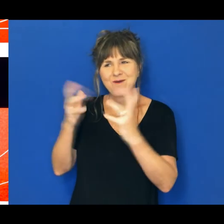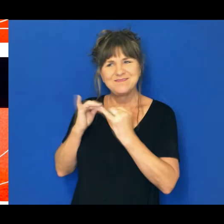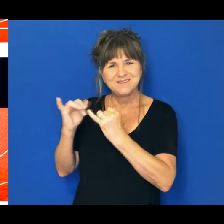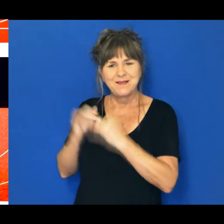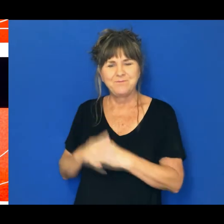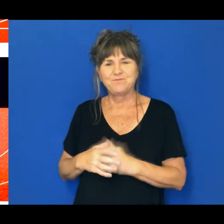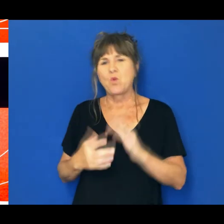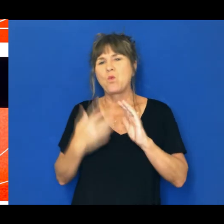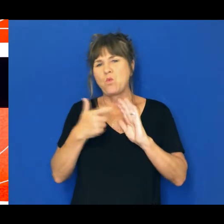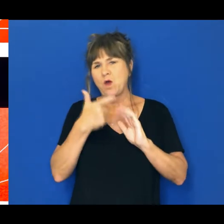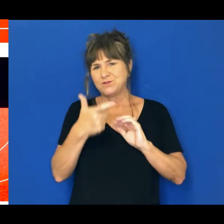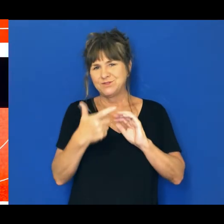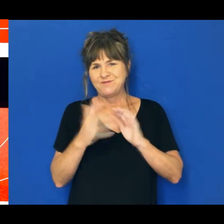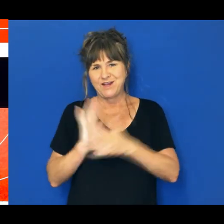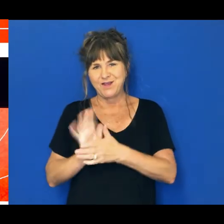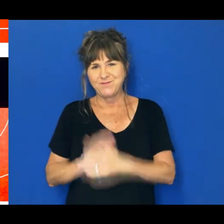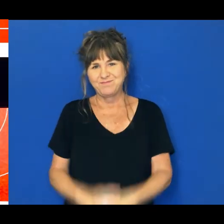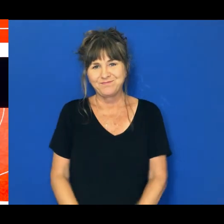that. Here's the video.